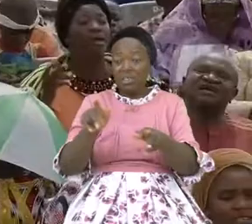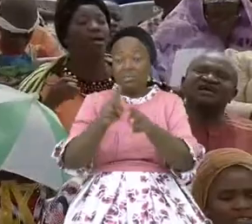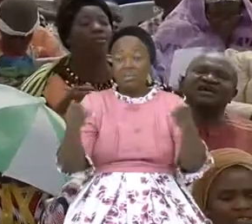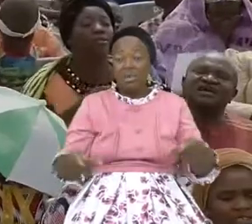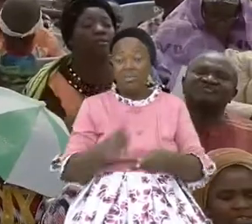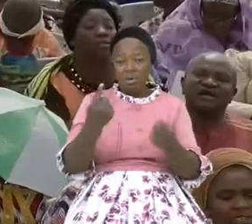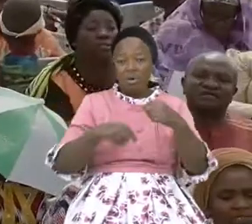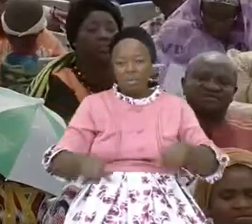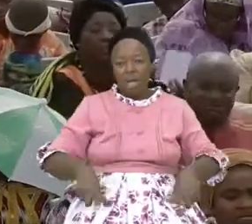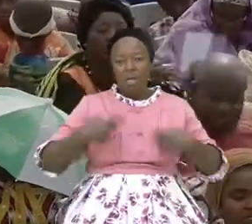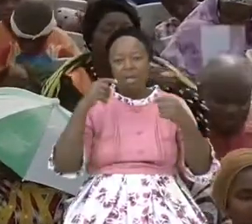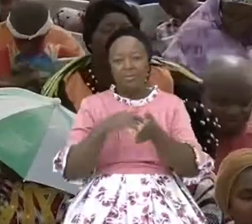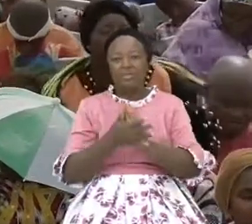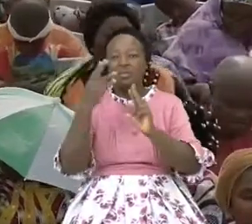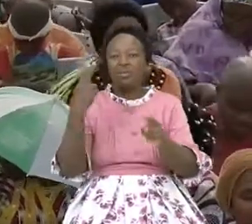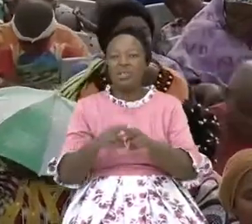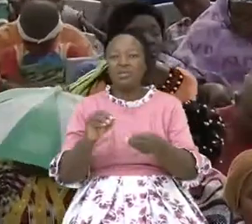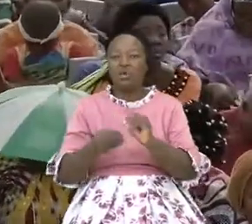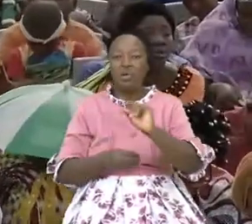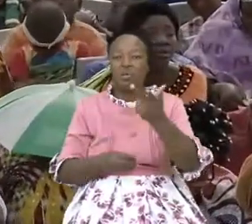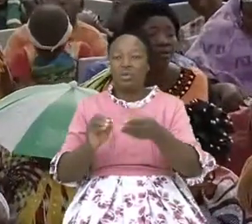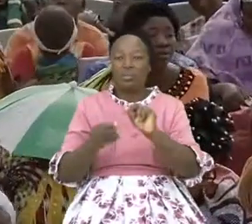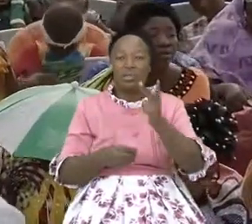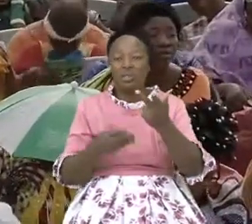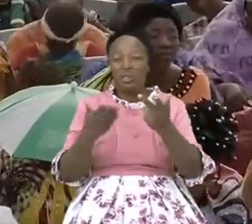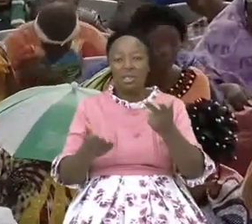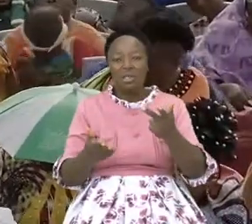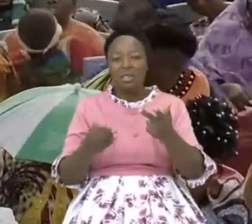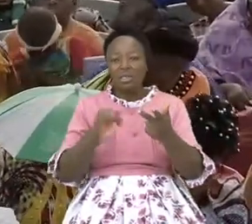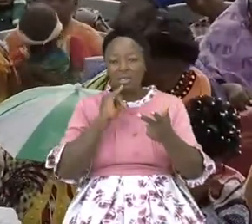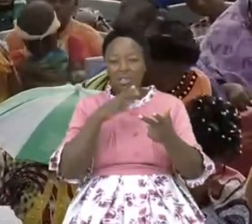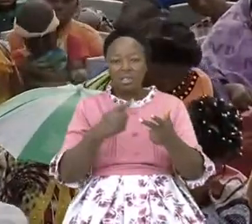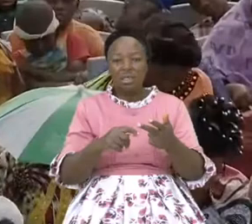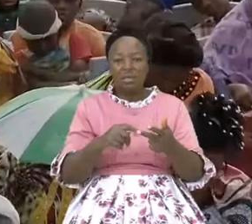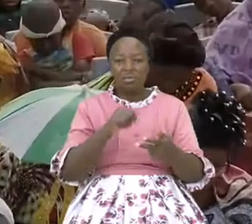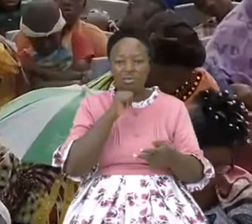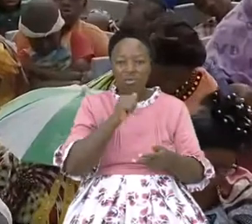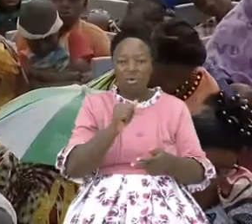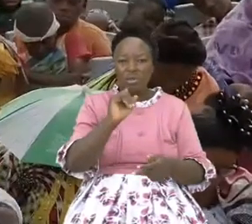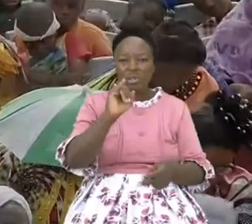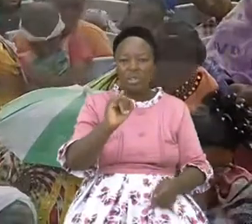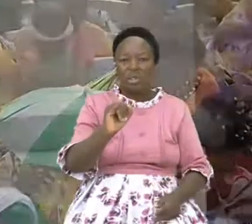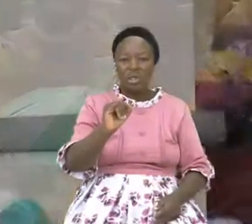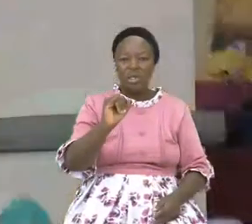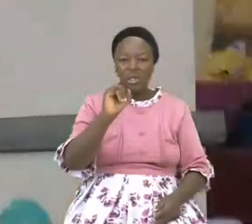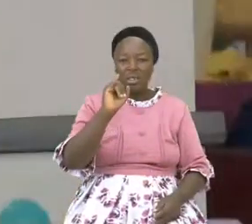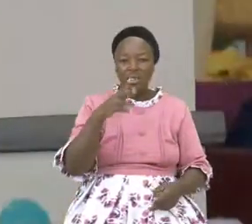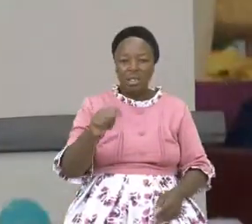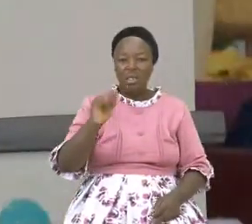We look at number three here, number three there, the impeccability of God,